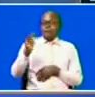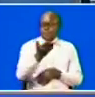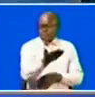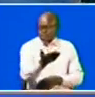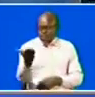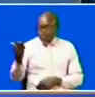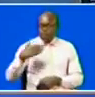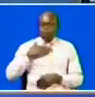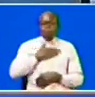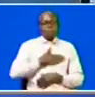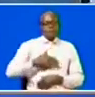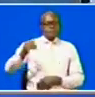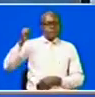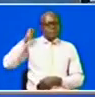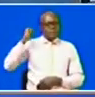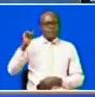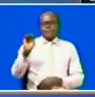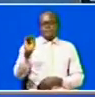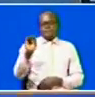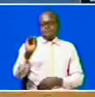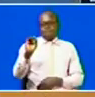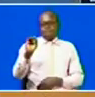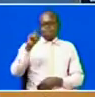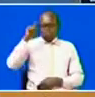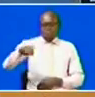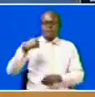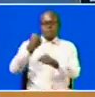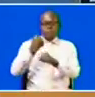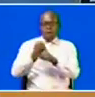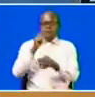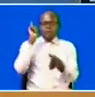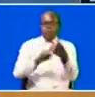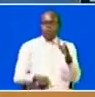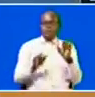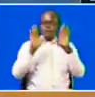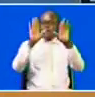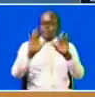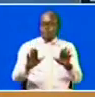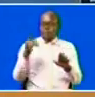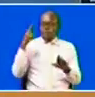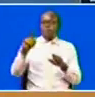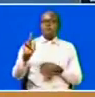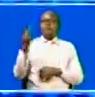please, let's leave the politics out of this game and let's do that which is necessary for